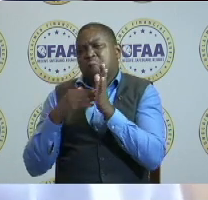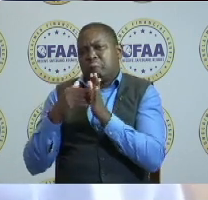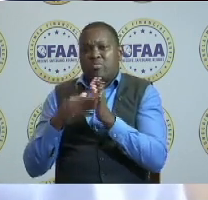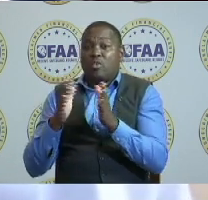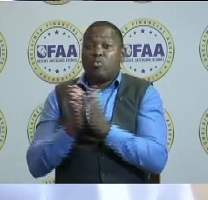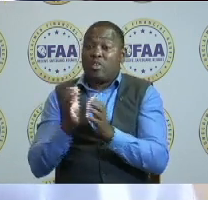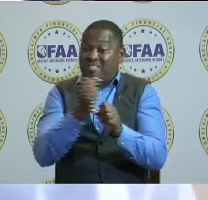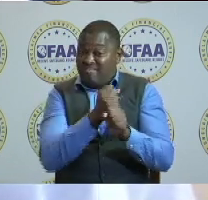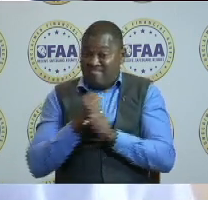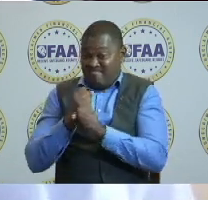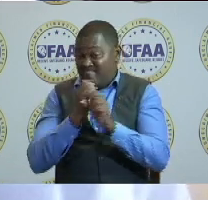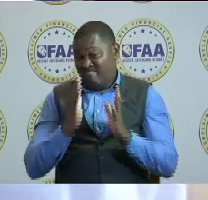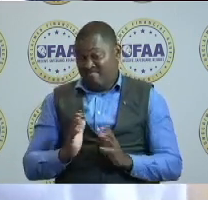four,